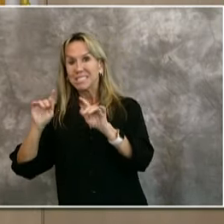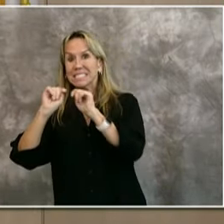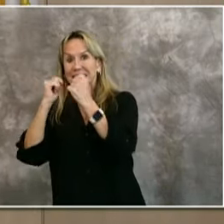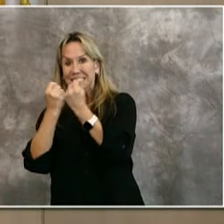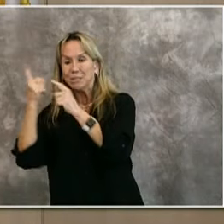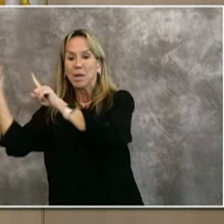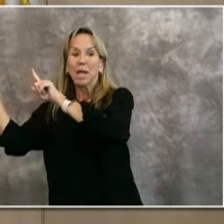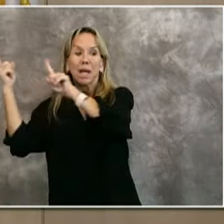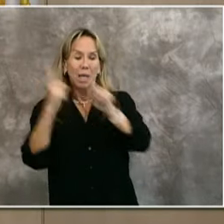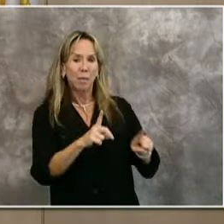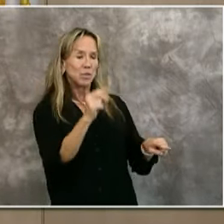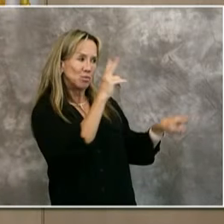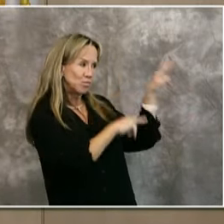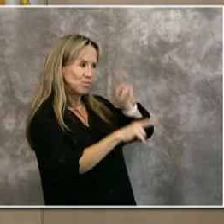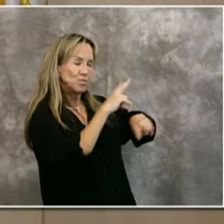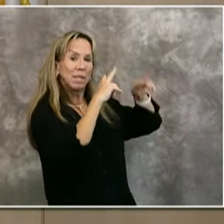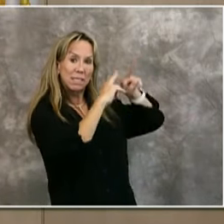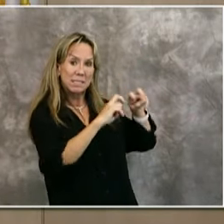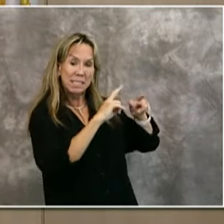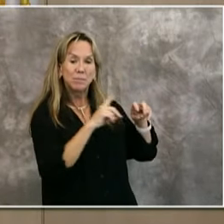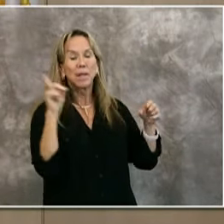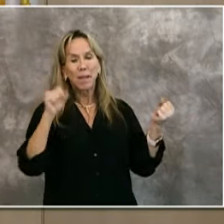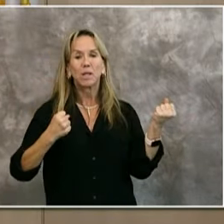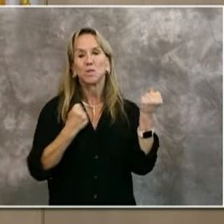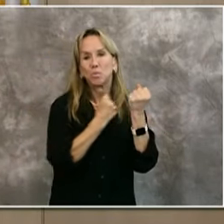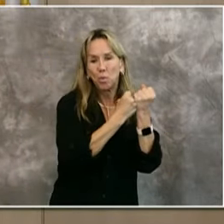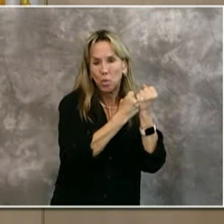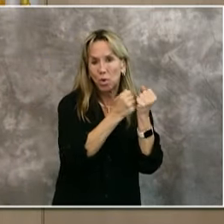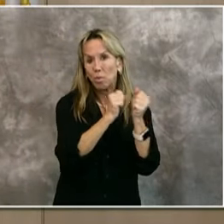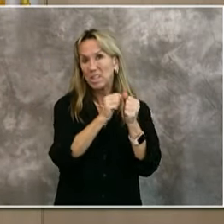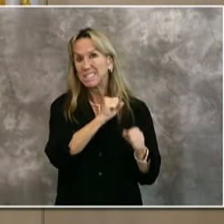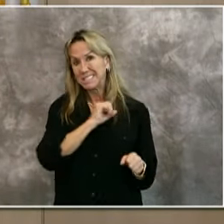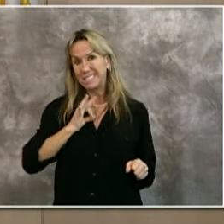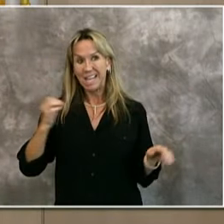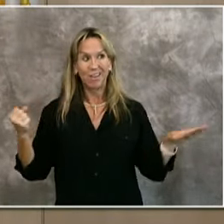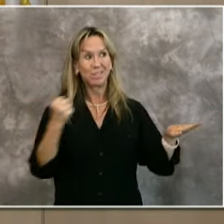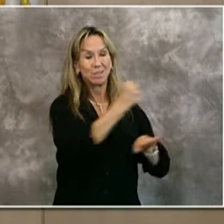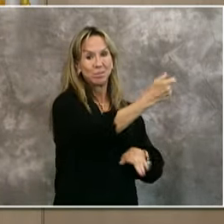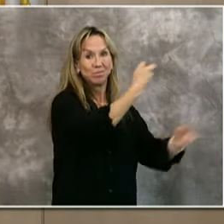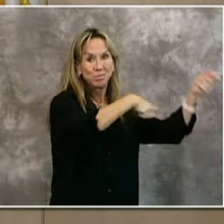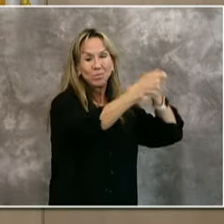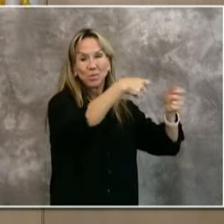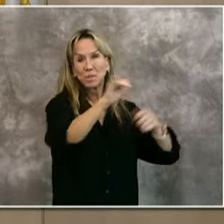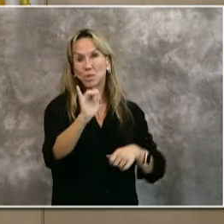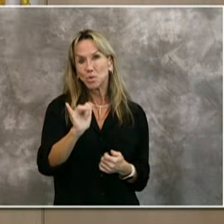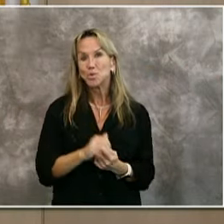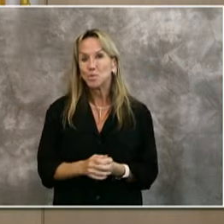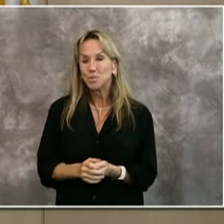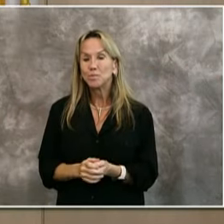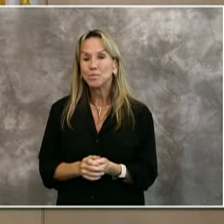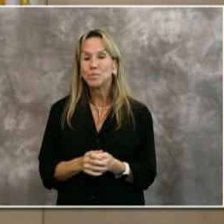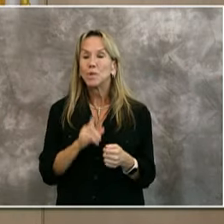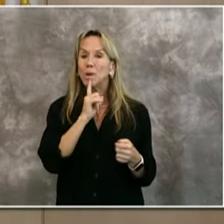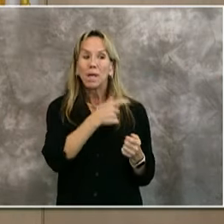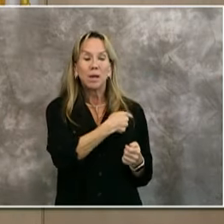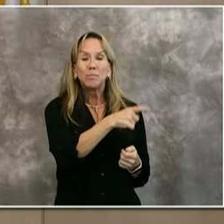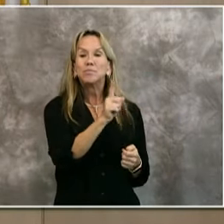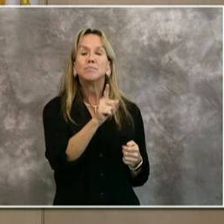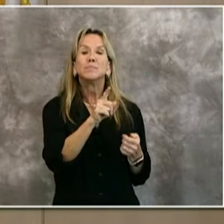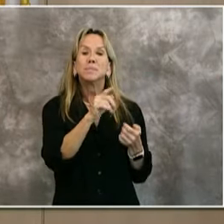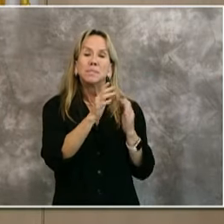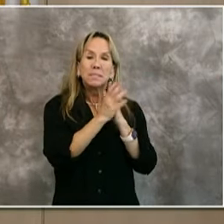an assessment and can support with staffing as needed. All of the skilled nursing facilities, long-term